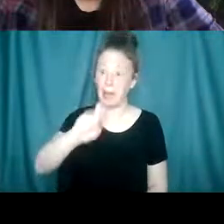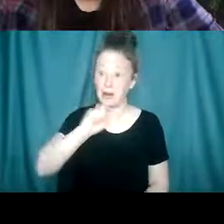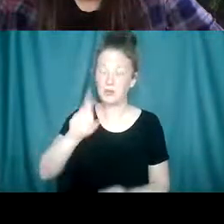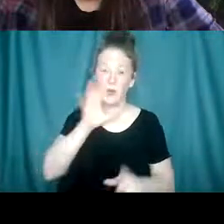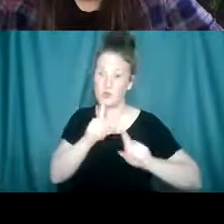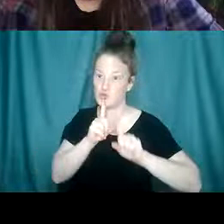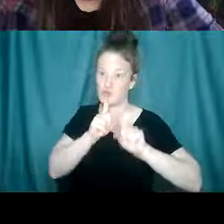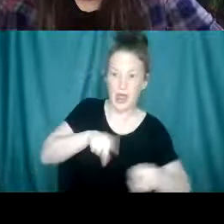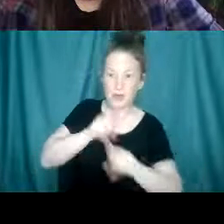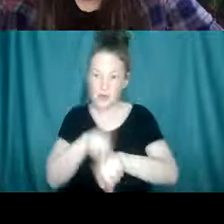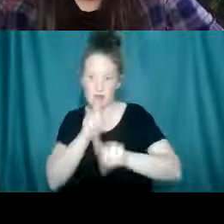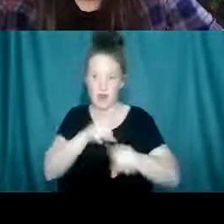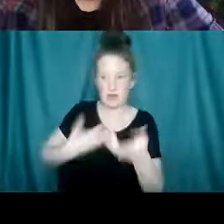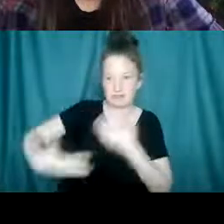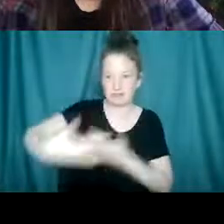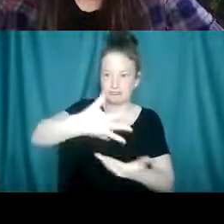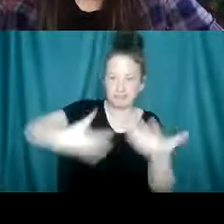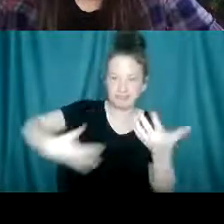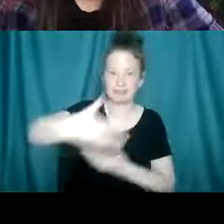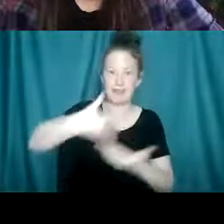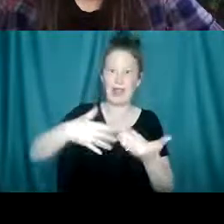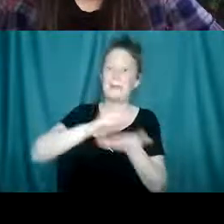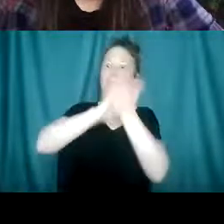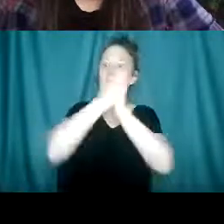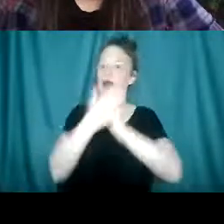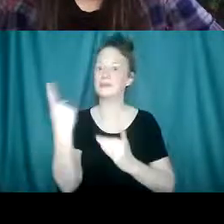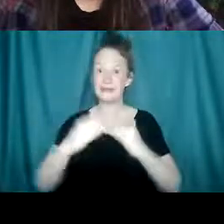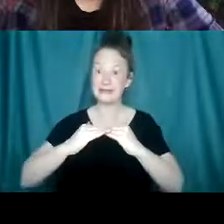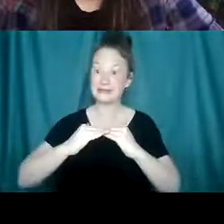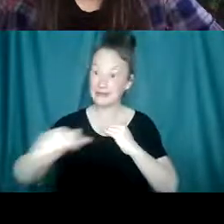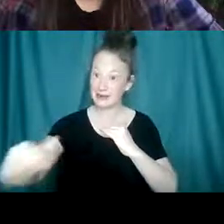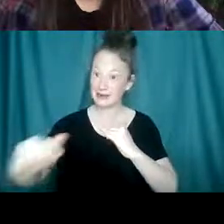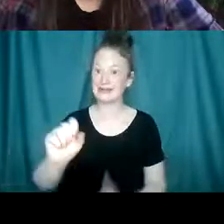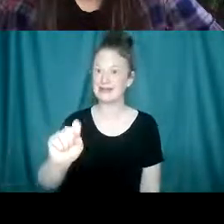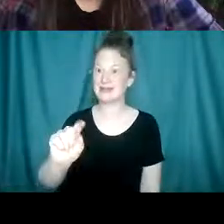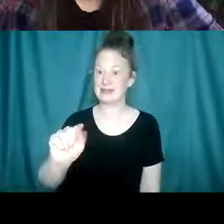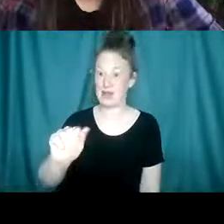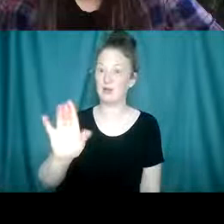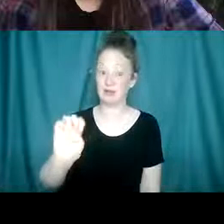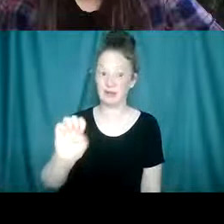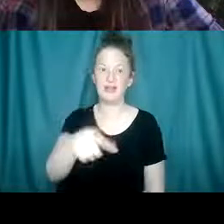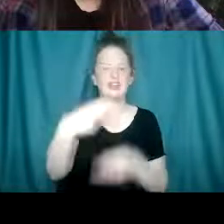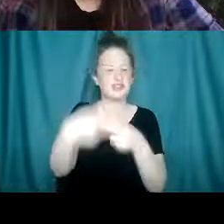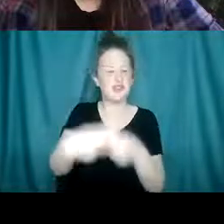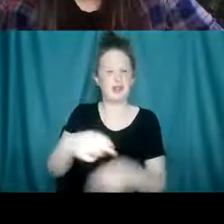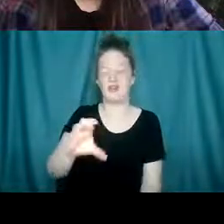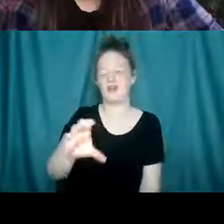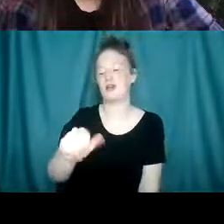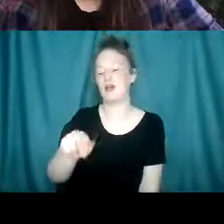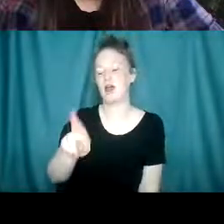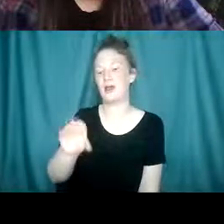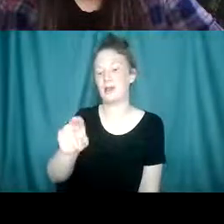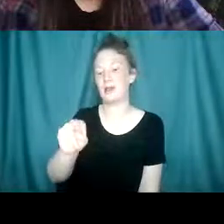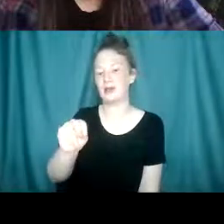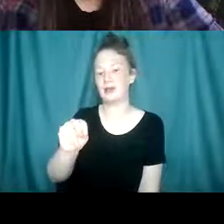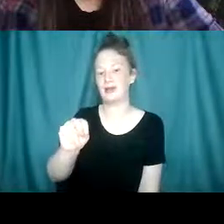with one another and form something that's stable. So this is what we call a carbonate mineral, and the S means it's a